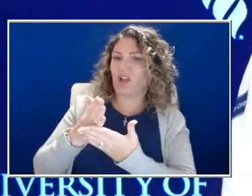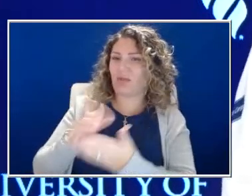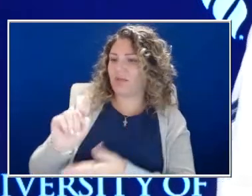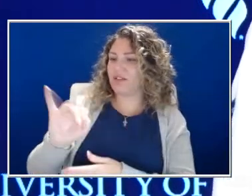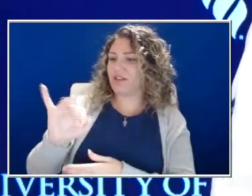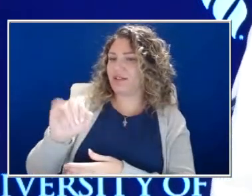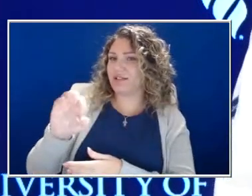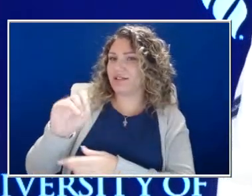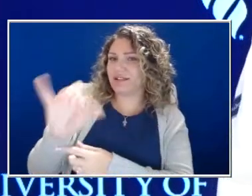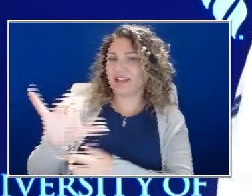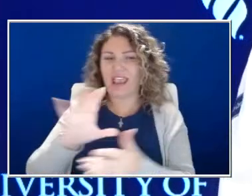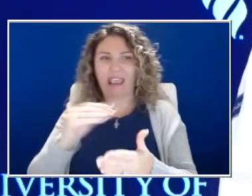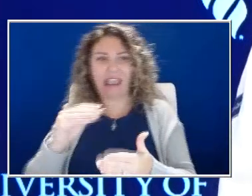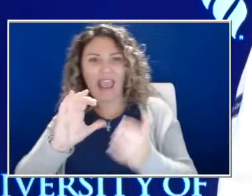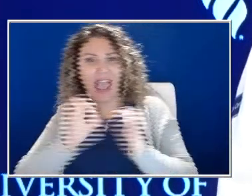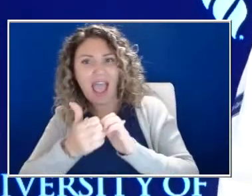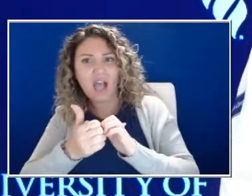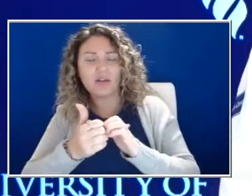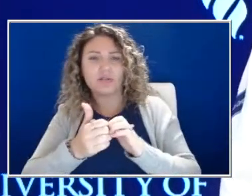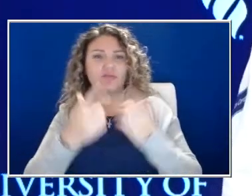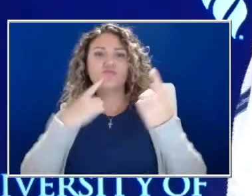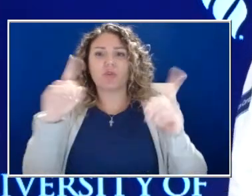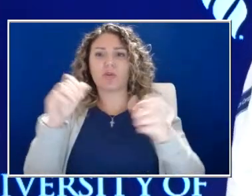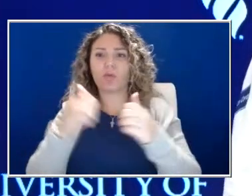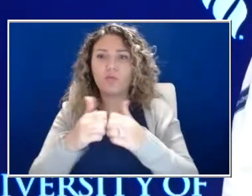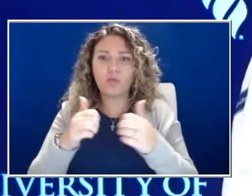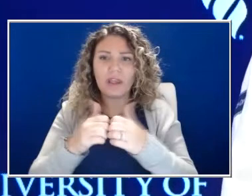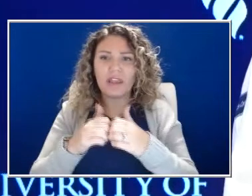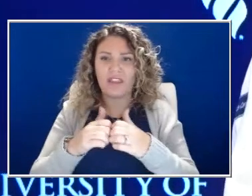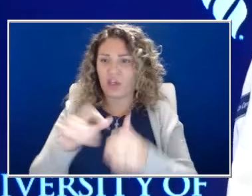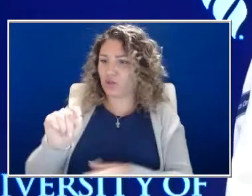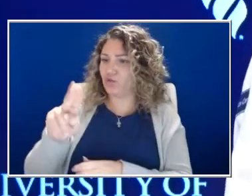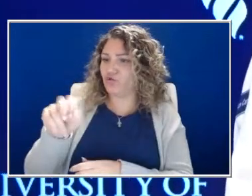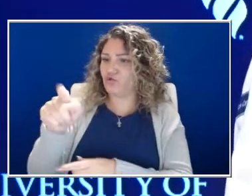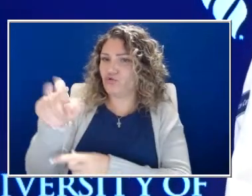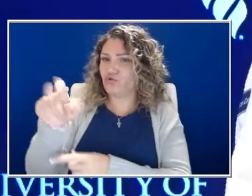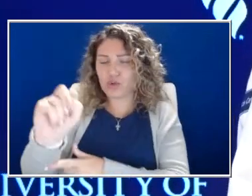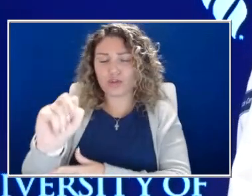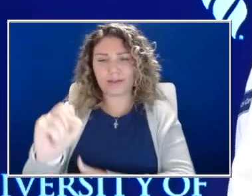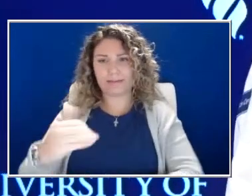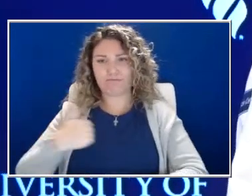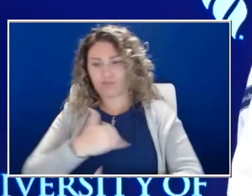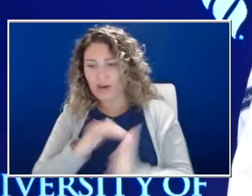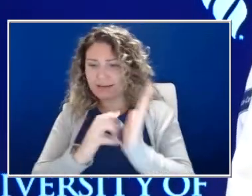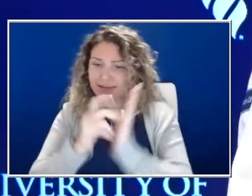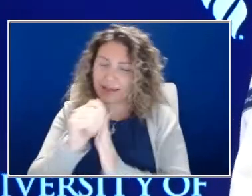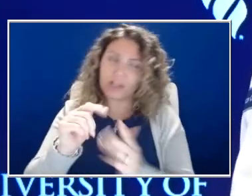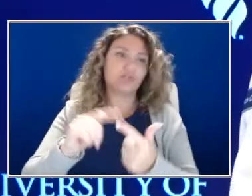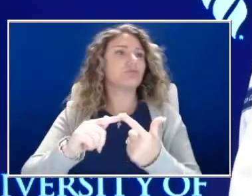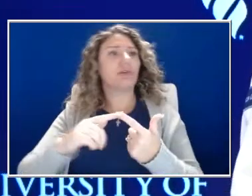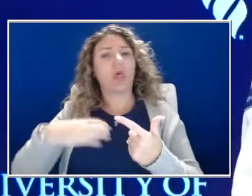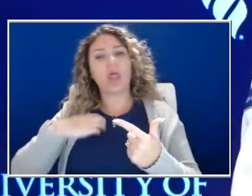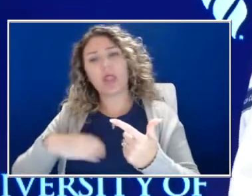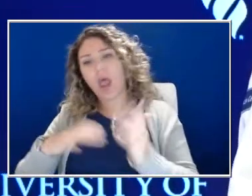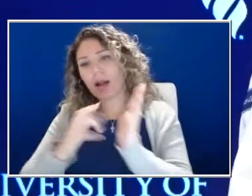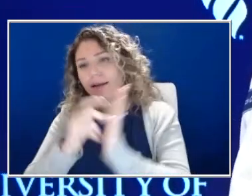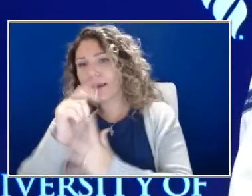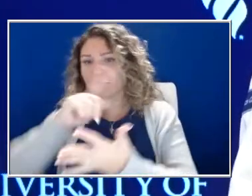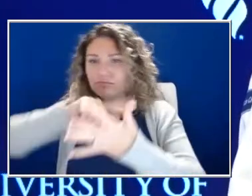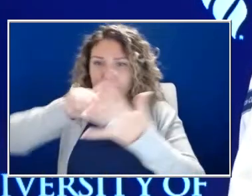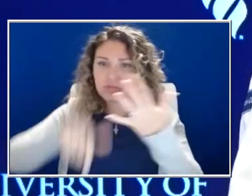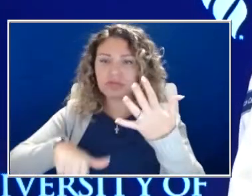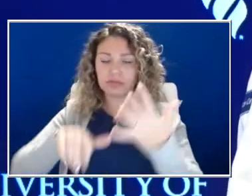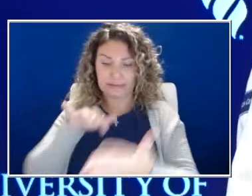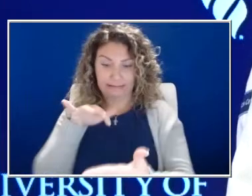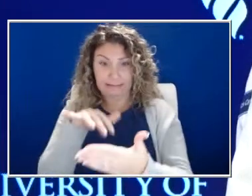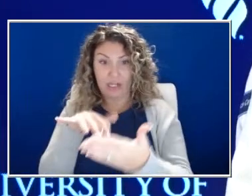tumors, metastatic breast cancer, advanced colon cancer, pancreatic cancer, lung cancer. And such studies are already underway, including in